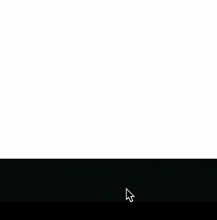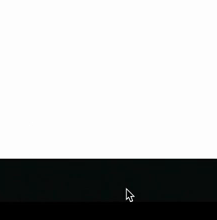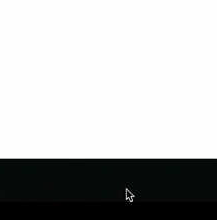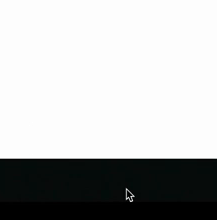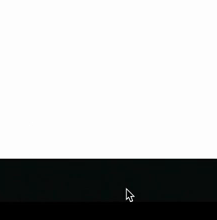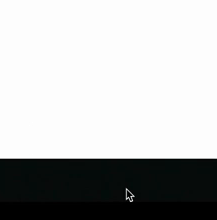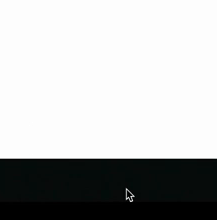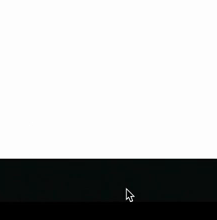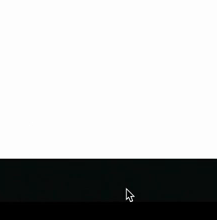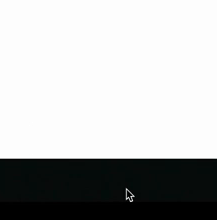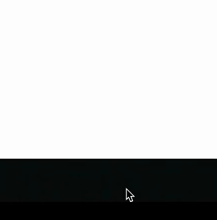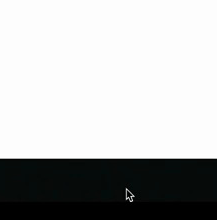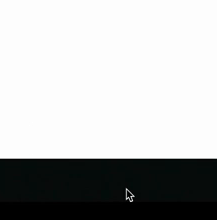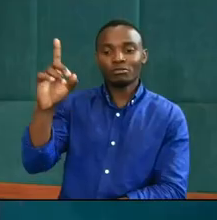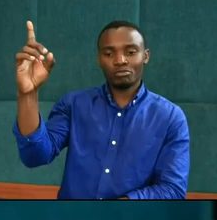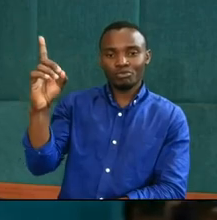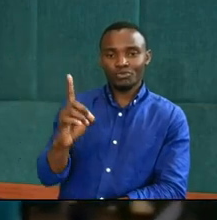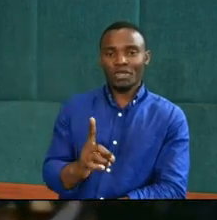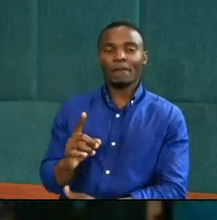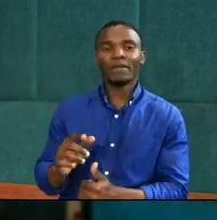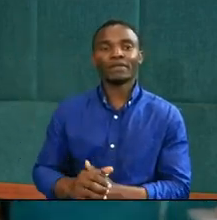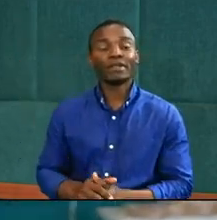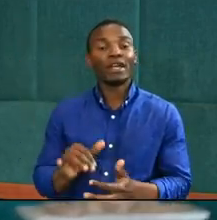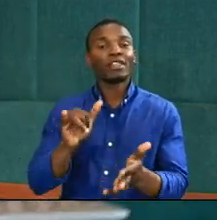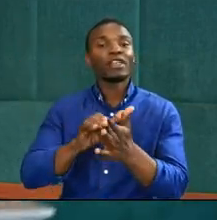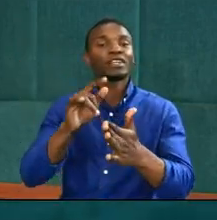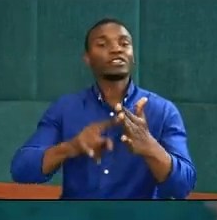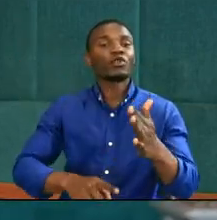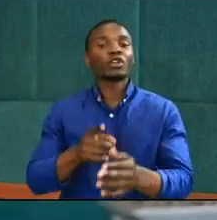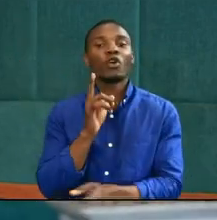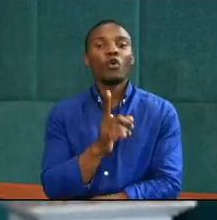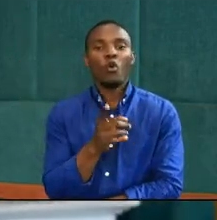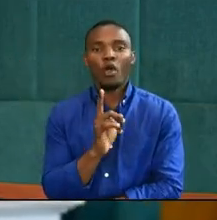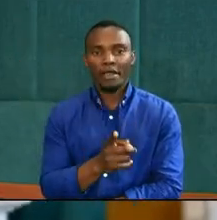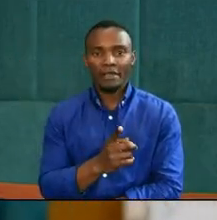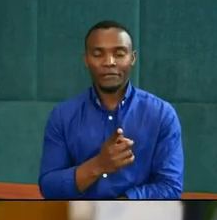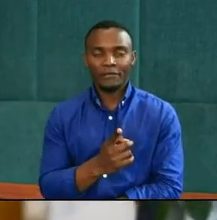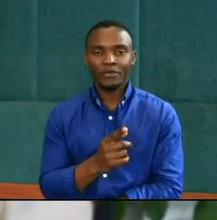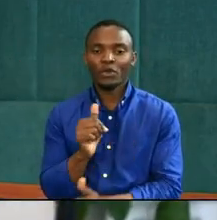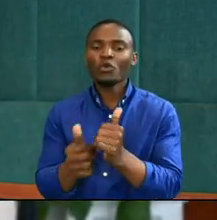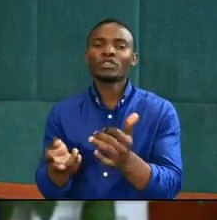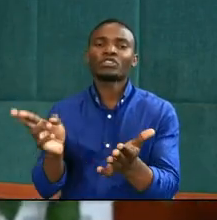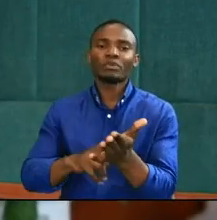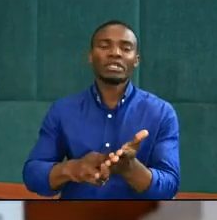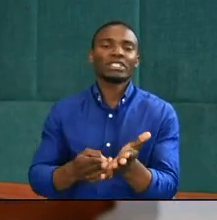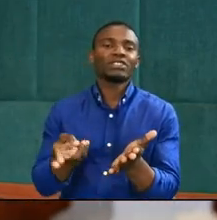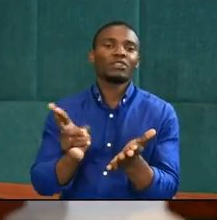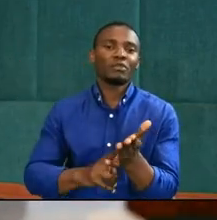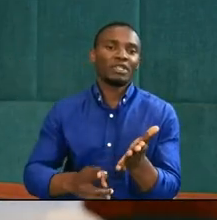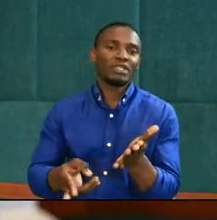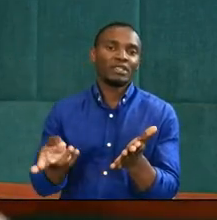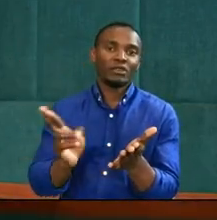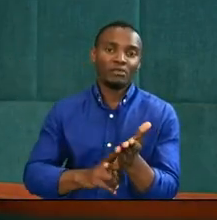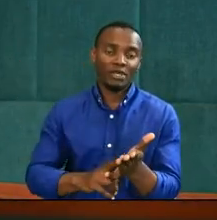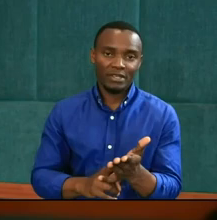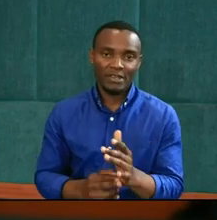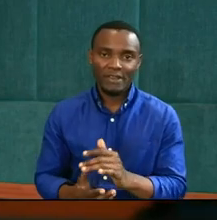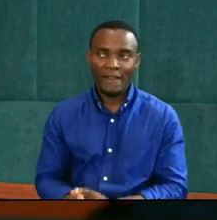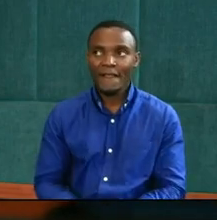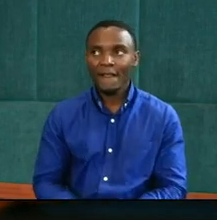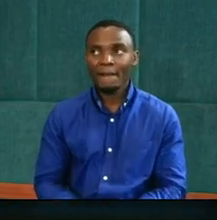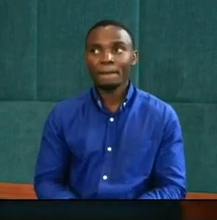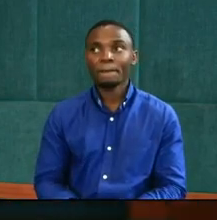Lord is coming. It's a warning that keeps coming over and over and over